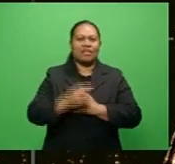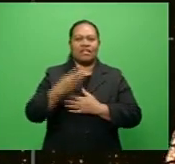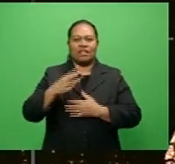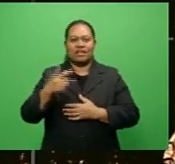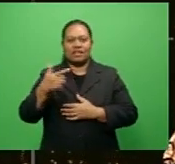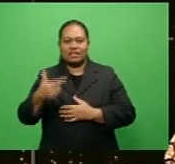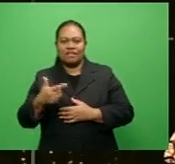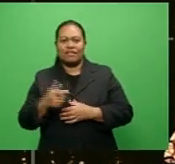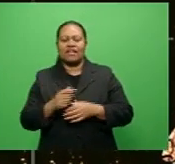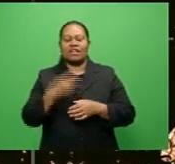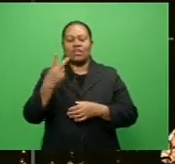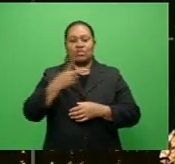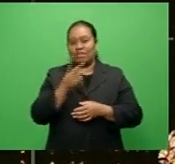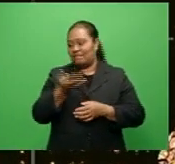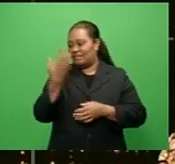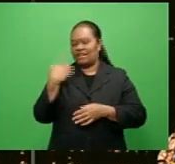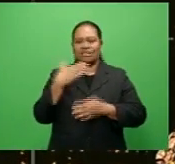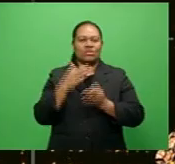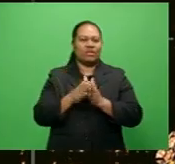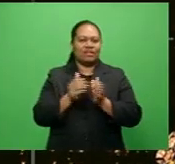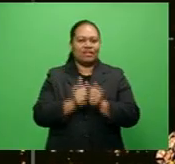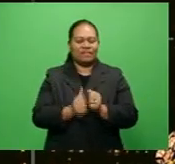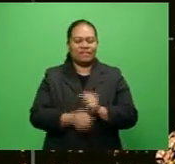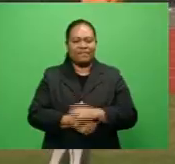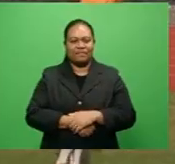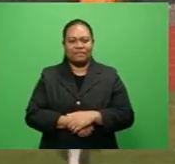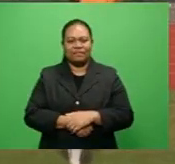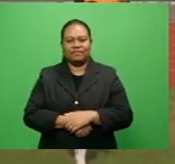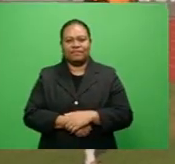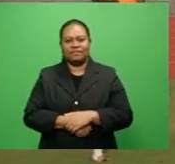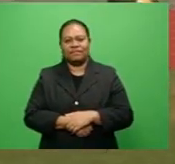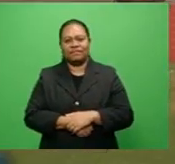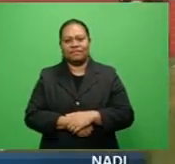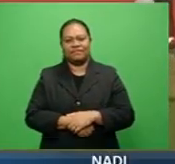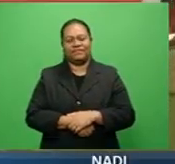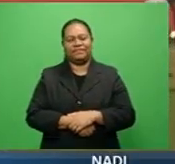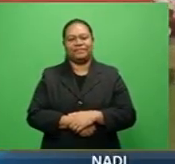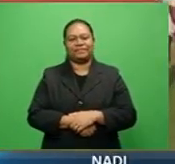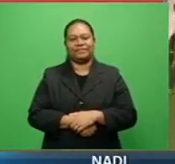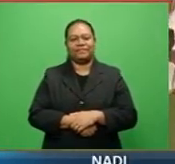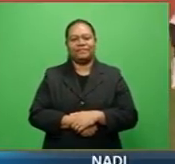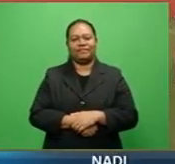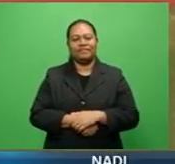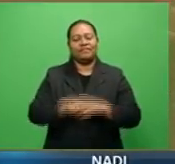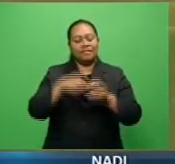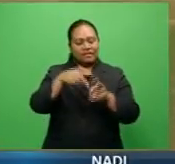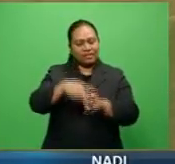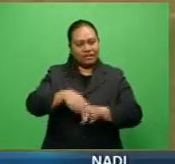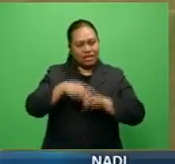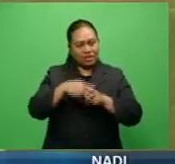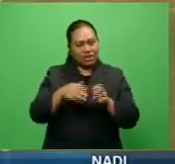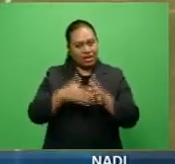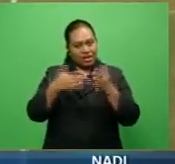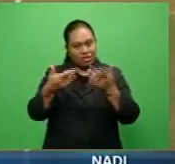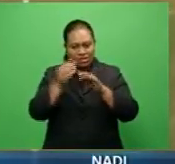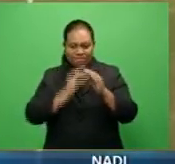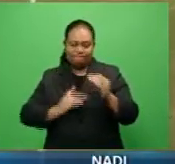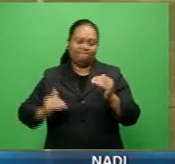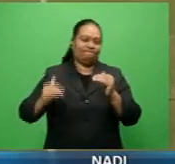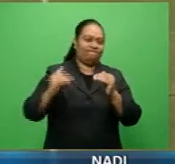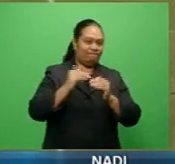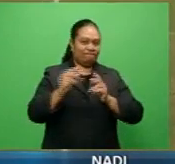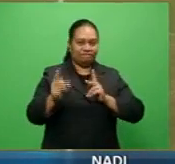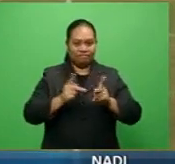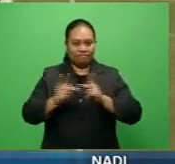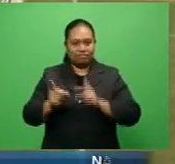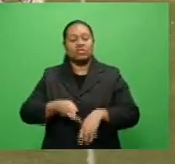37-12 over the weekend. Felipe Naikaso has more. The Stallions know they will have to lift their performance when they take